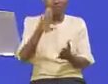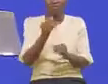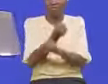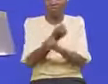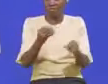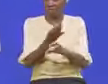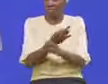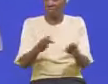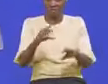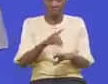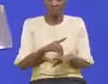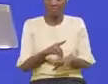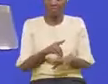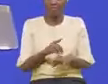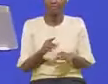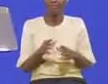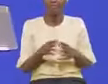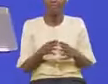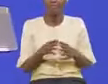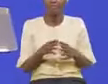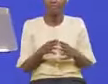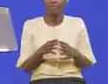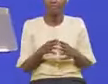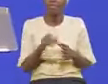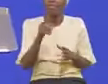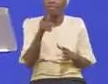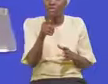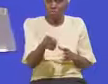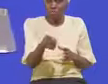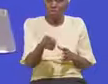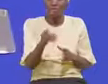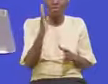Be Kristo fɔ ɖe tsitre hena afia tsotso.